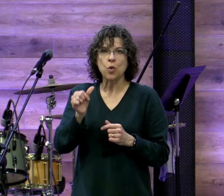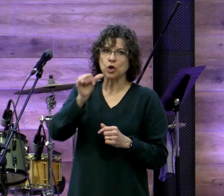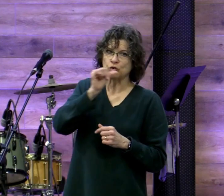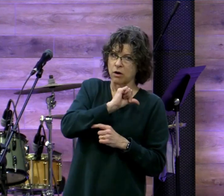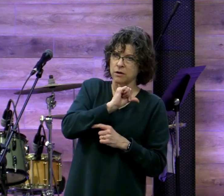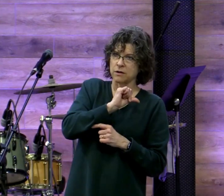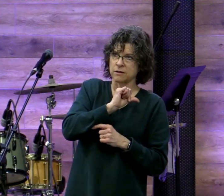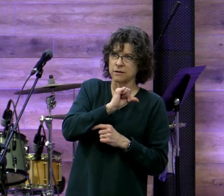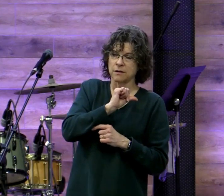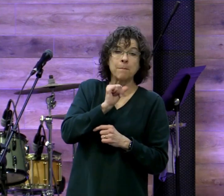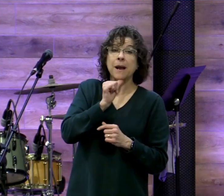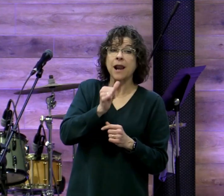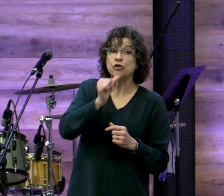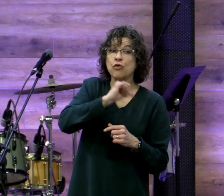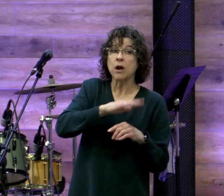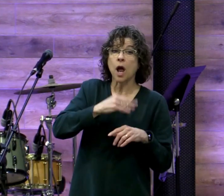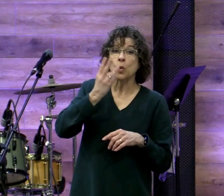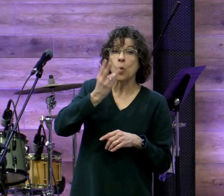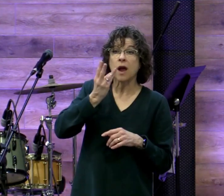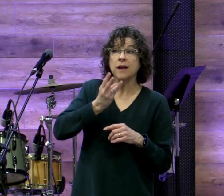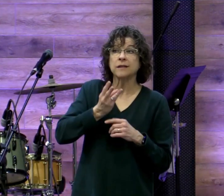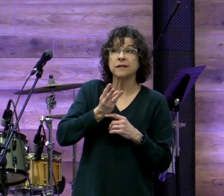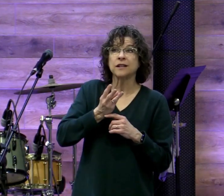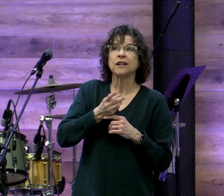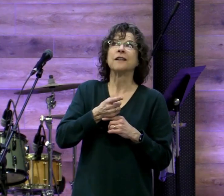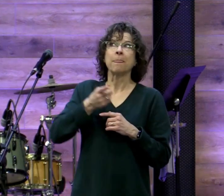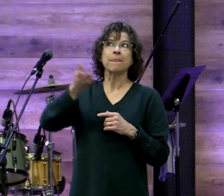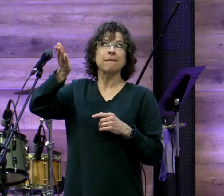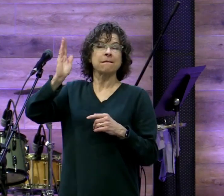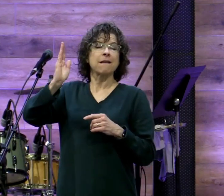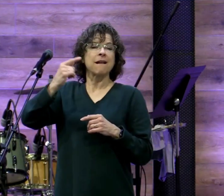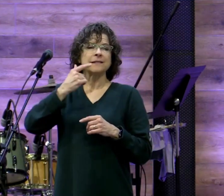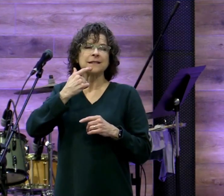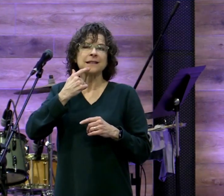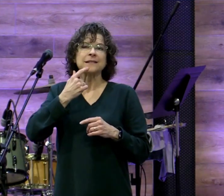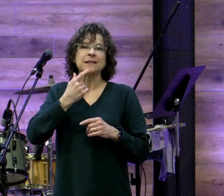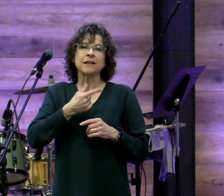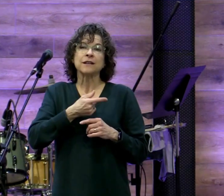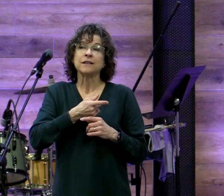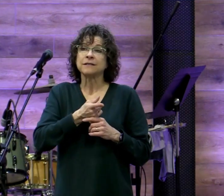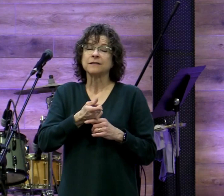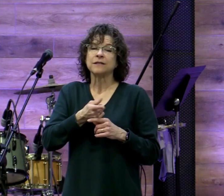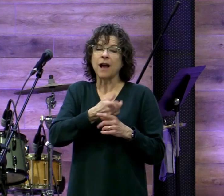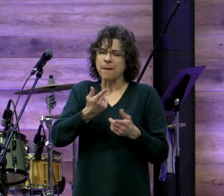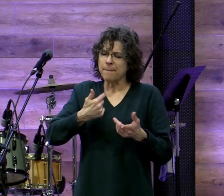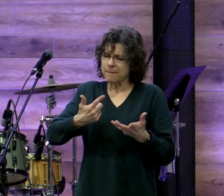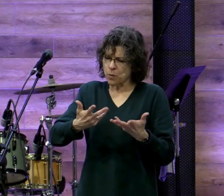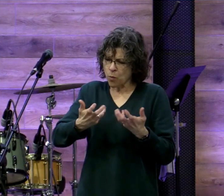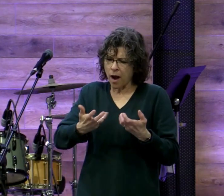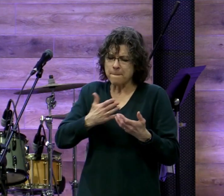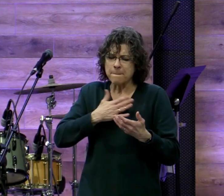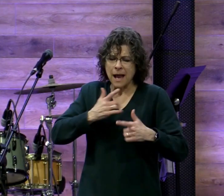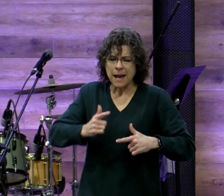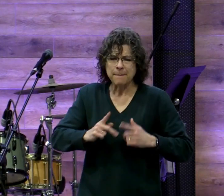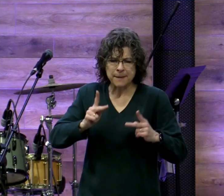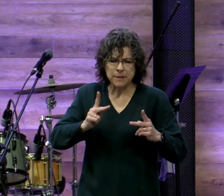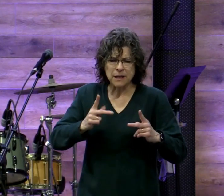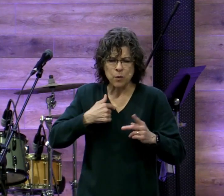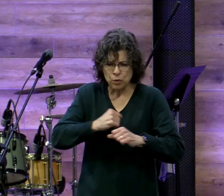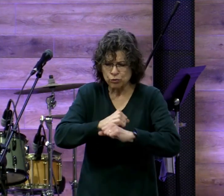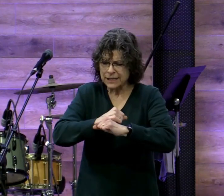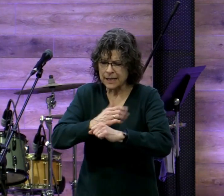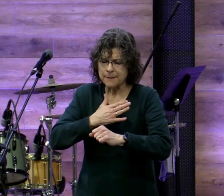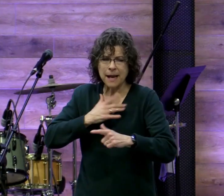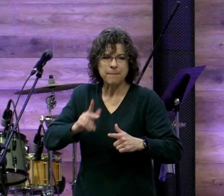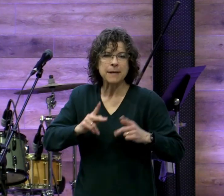but not with wine. Thus says the Lord your God who pleads the cause of his people. Behold, I have taken away from